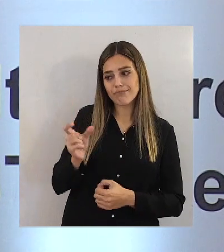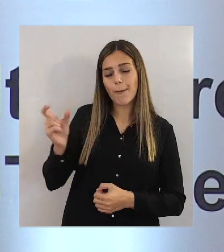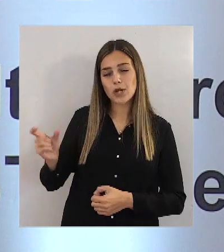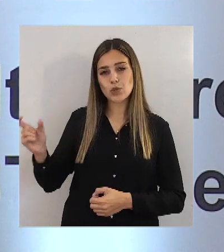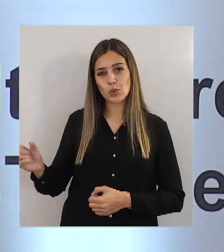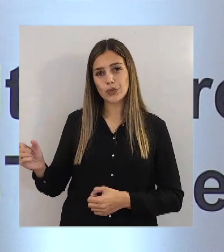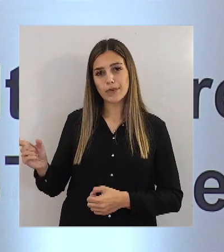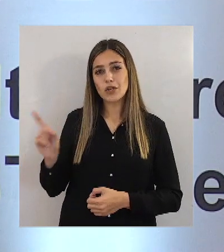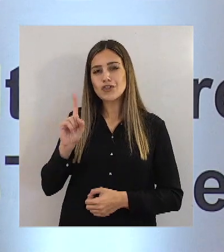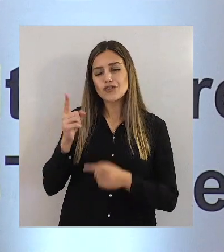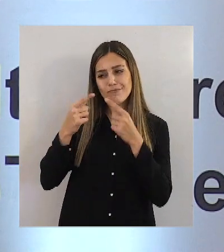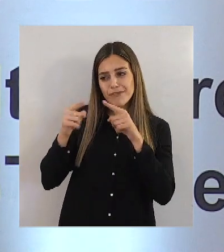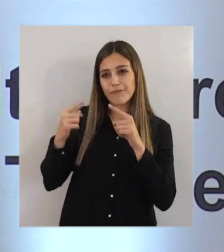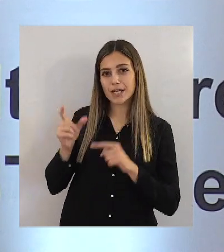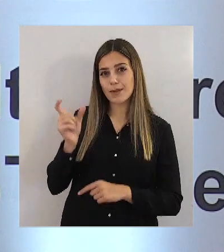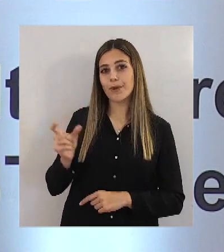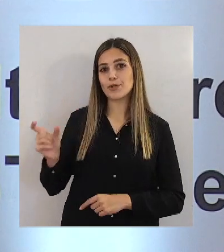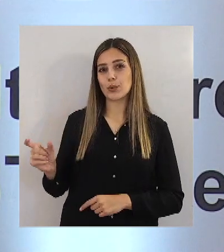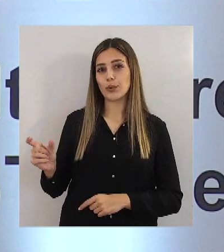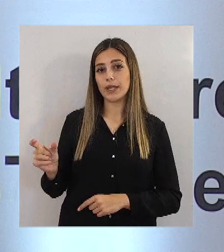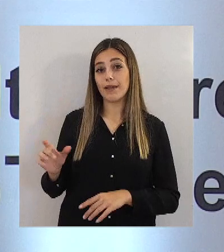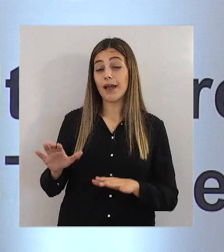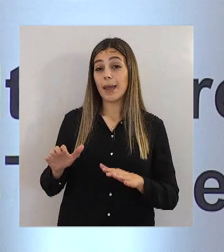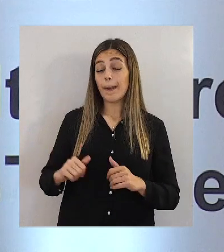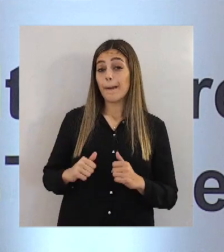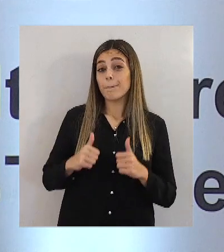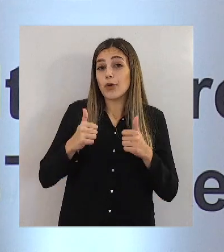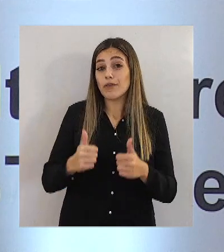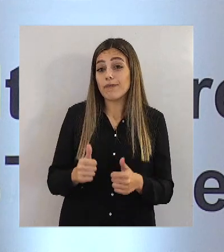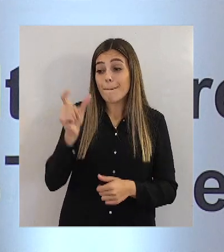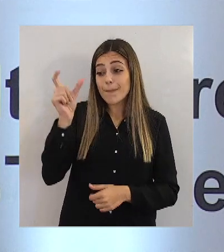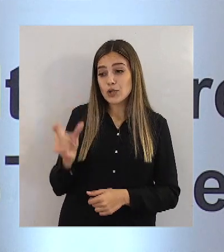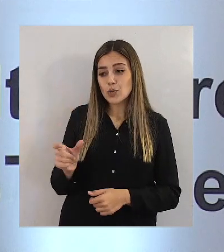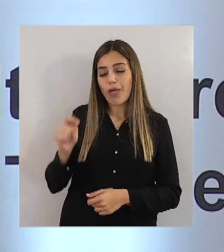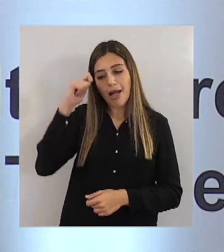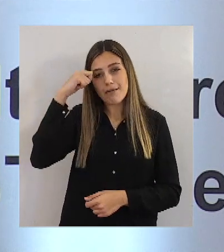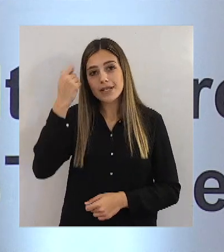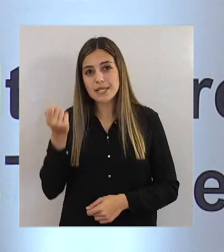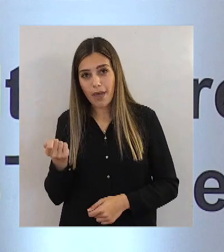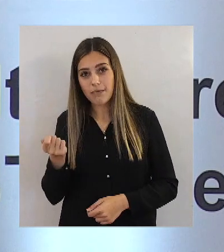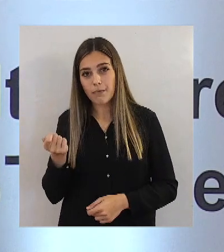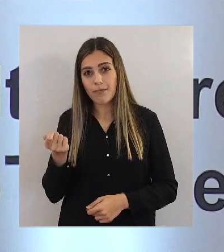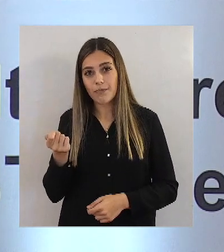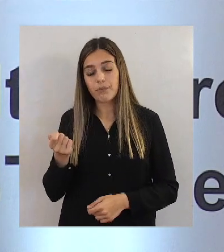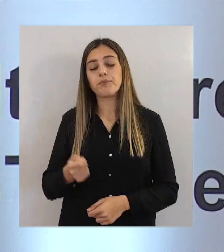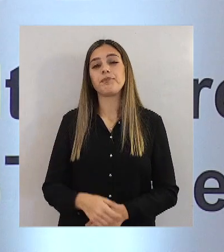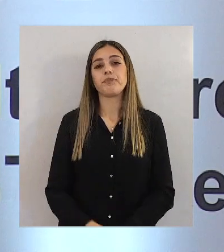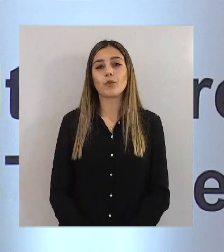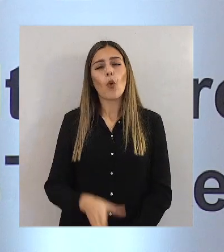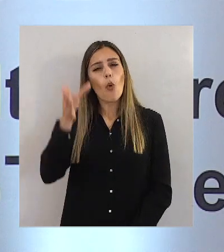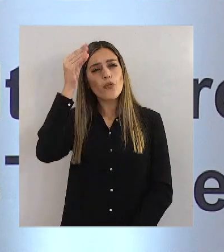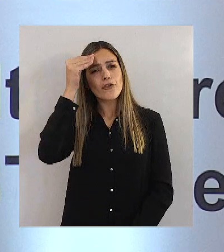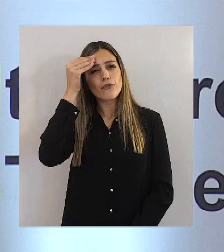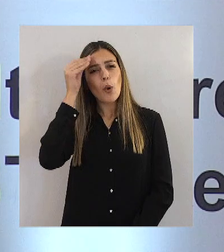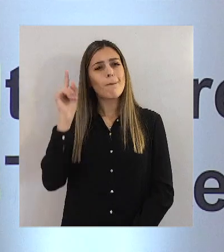every individual is treated with dignity, in full recognition of who they really are. And